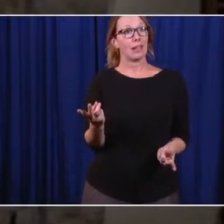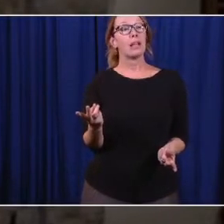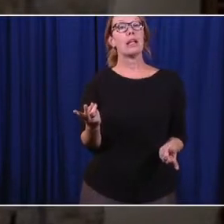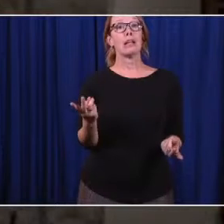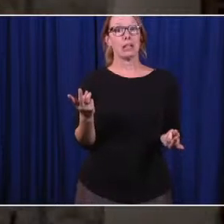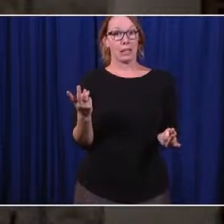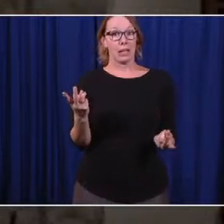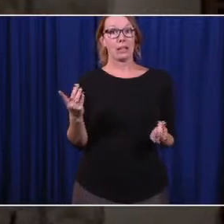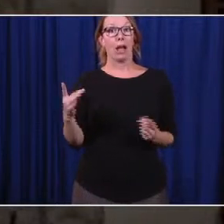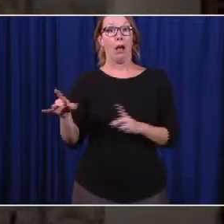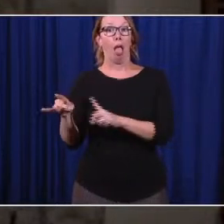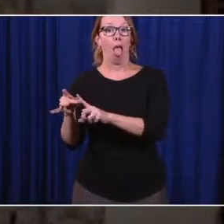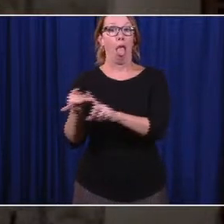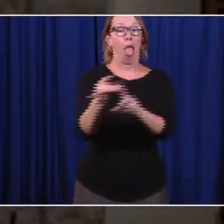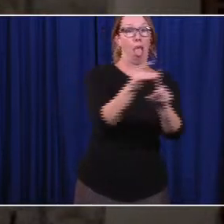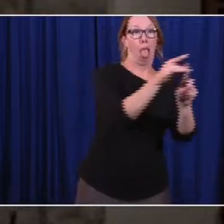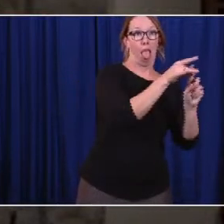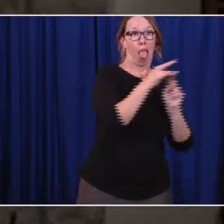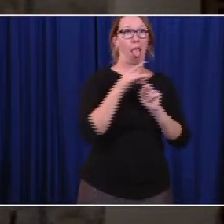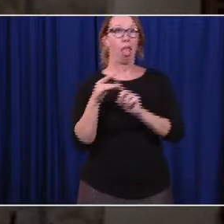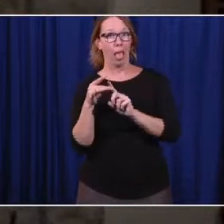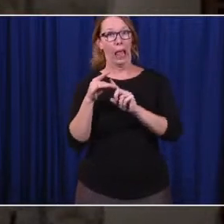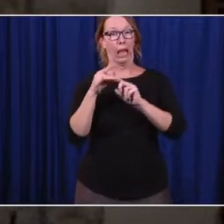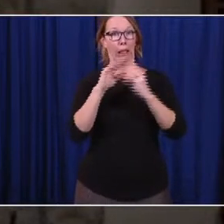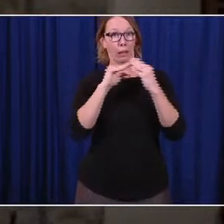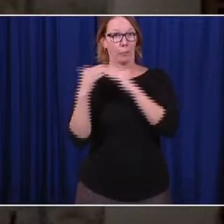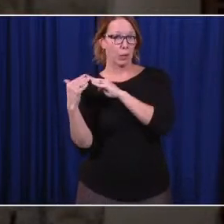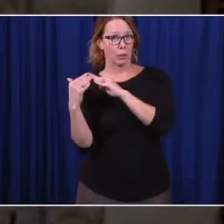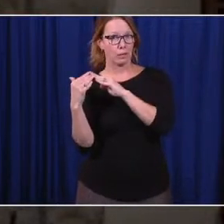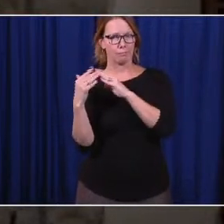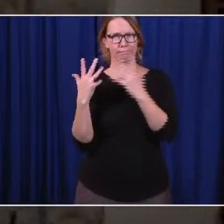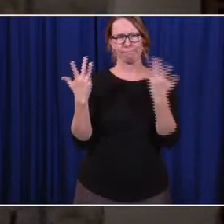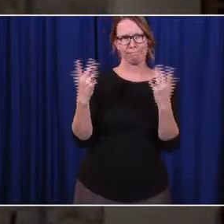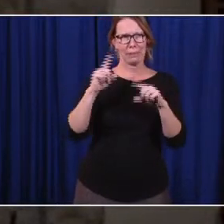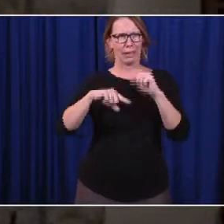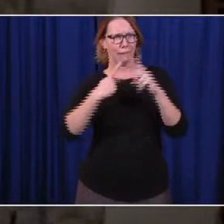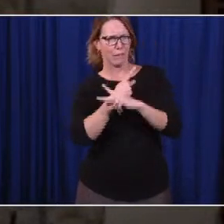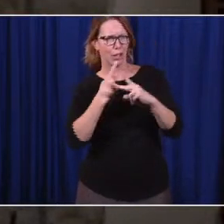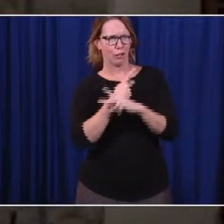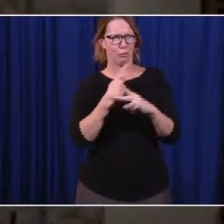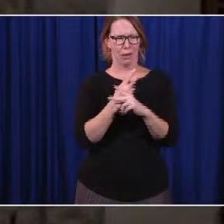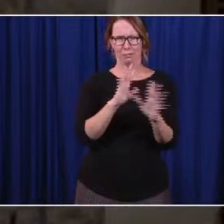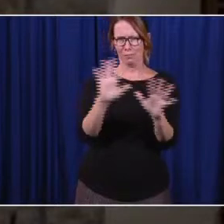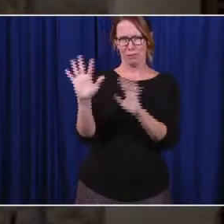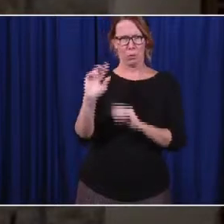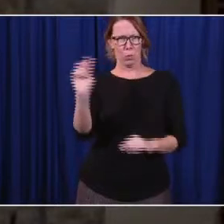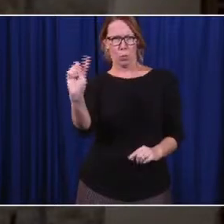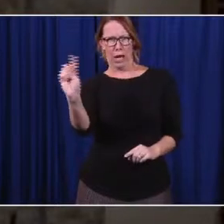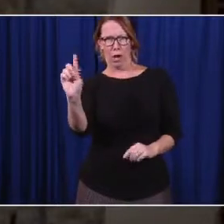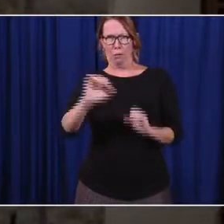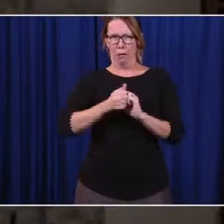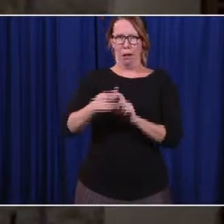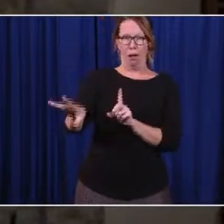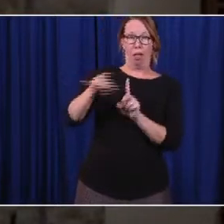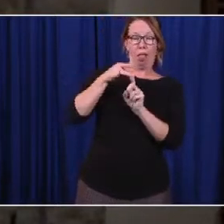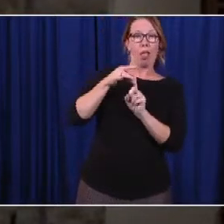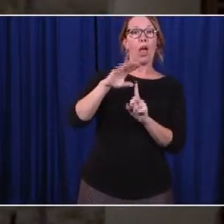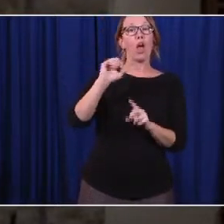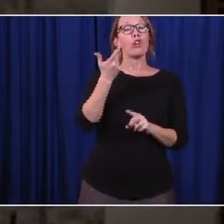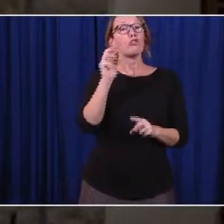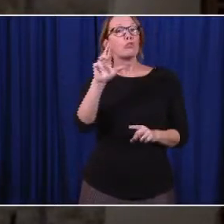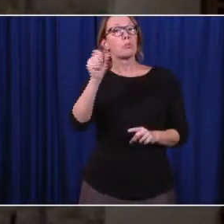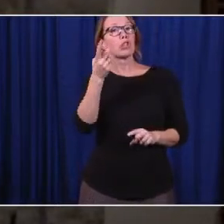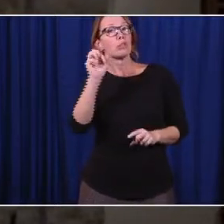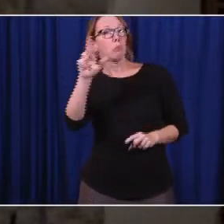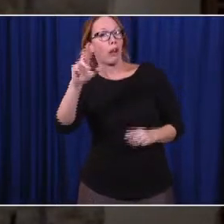in the community, is we see many times that they can't figure out, the person doesn't know where they got it. The super spreader events,